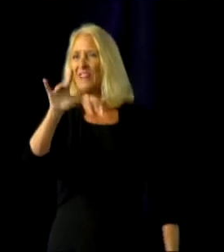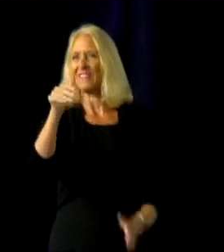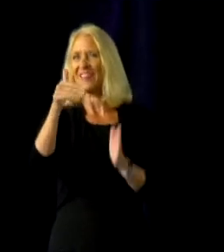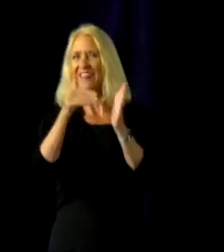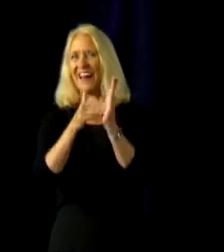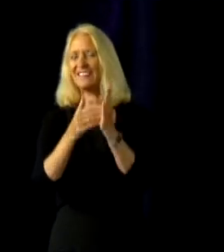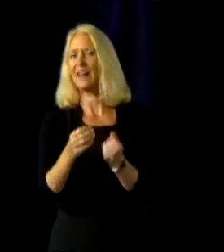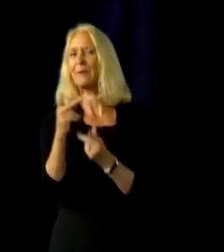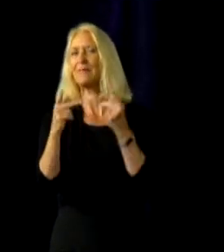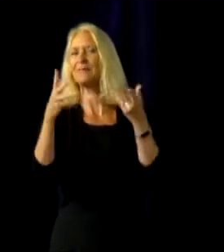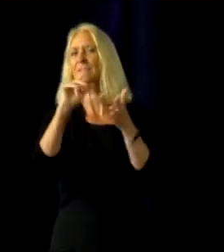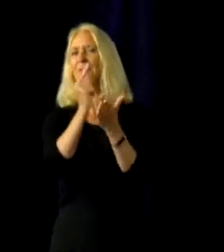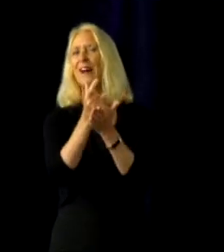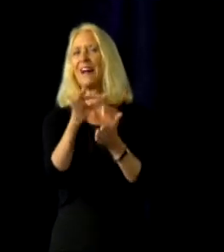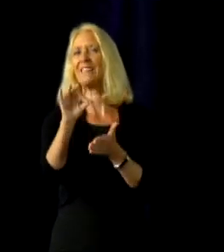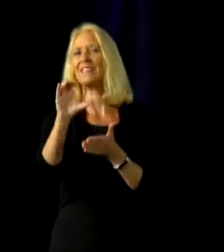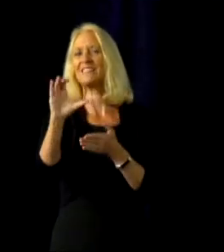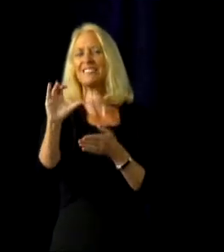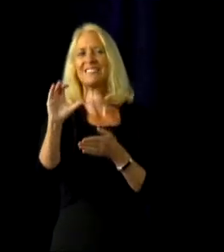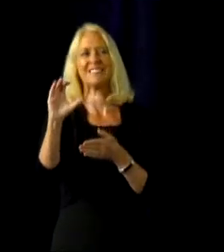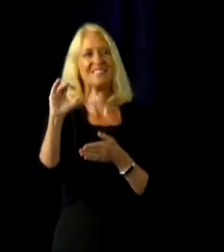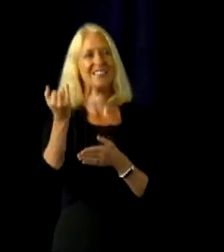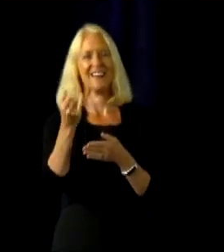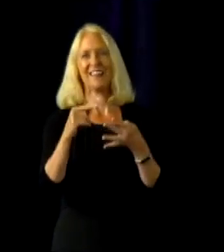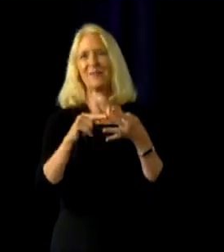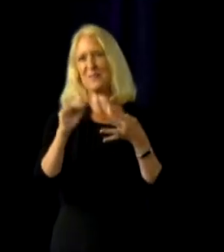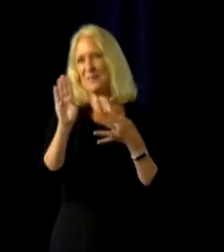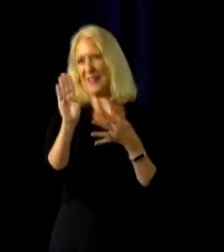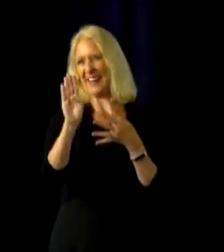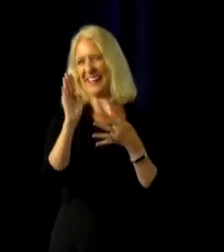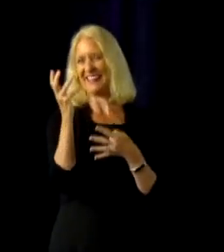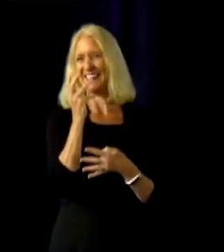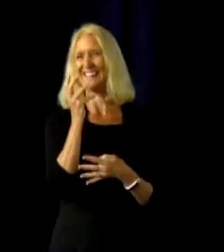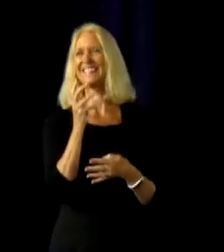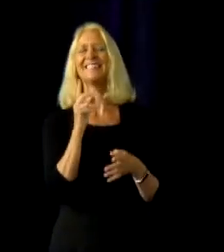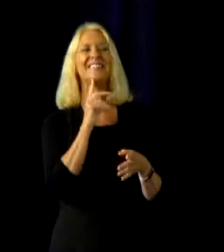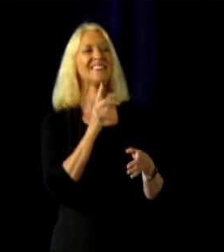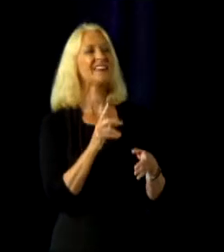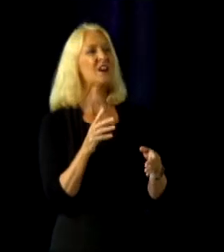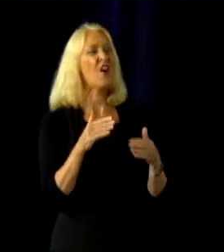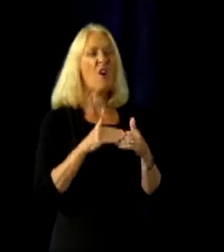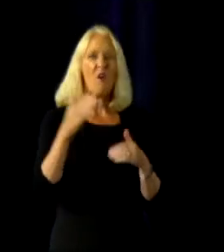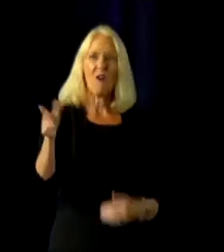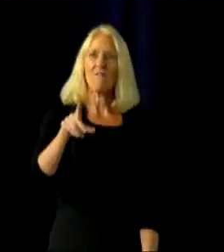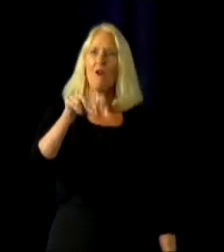125,000? Correct answer is B. Wow, FSCJ has more than